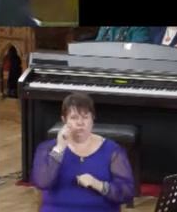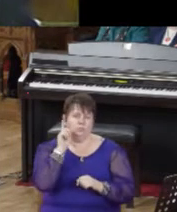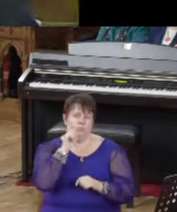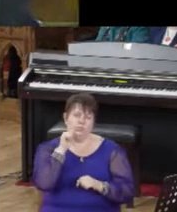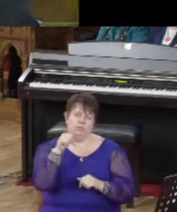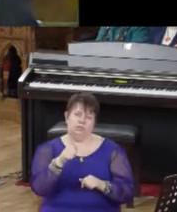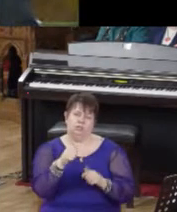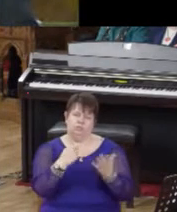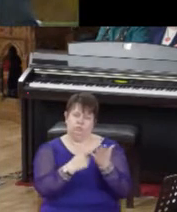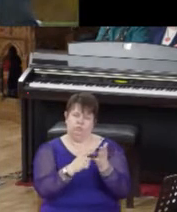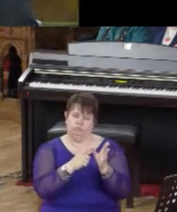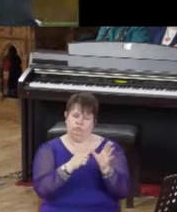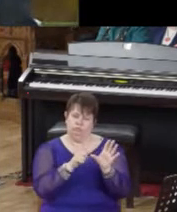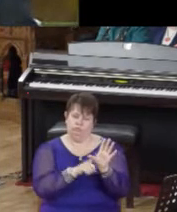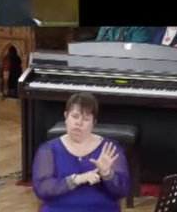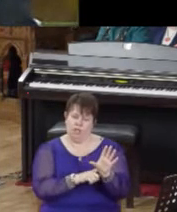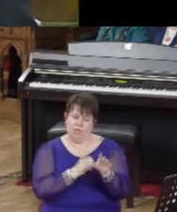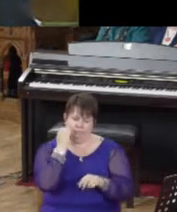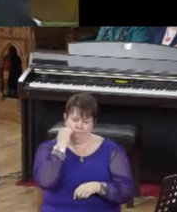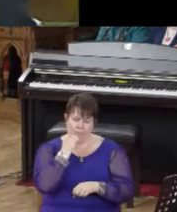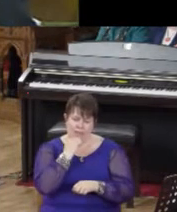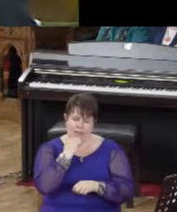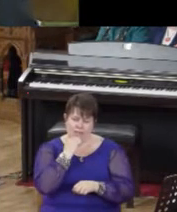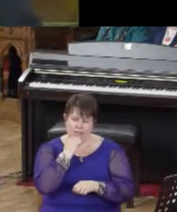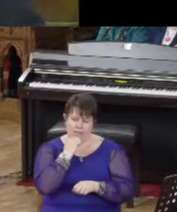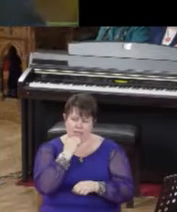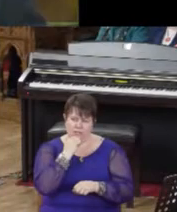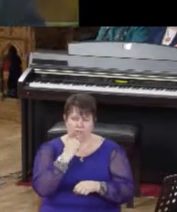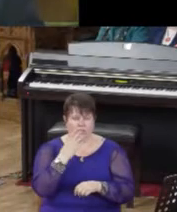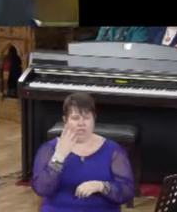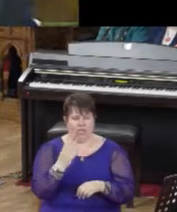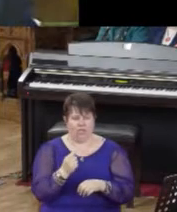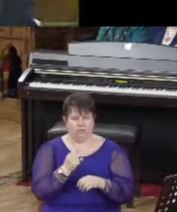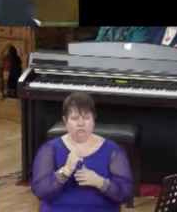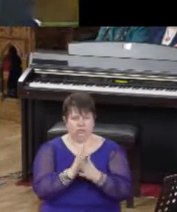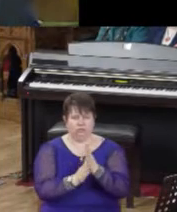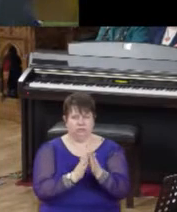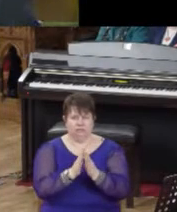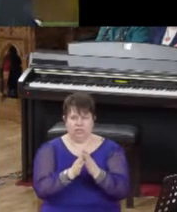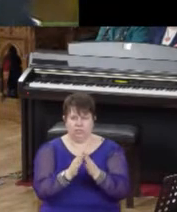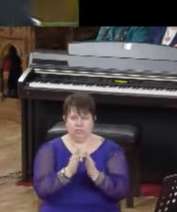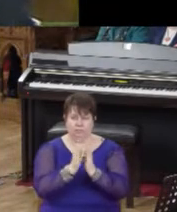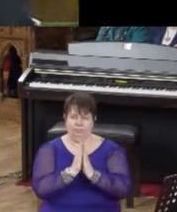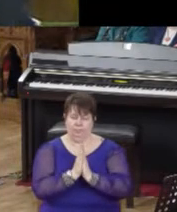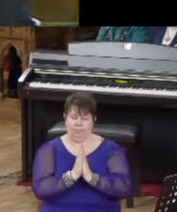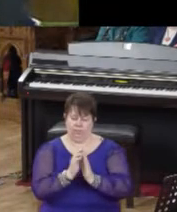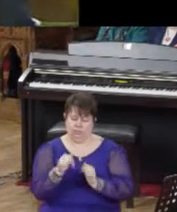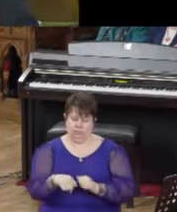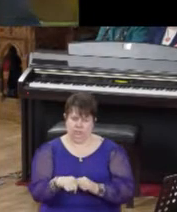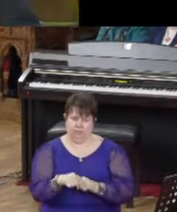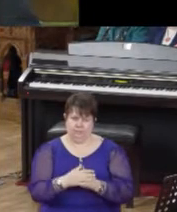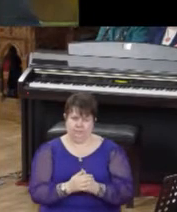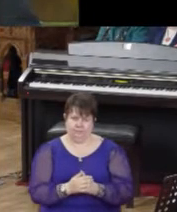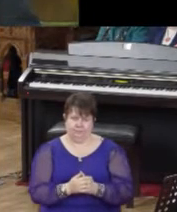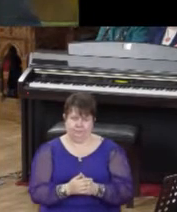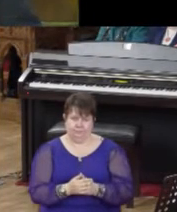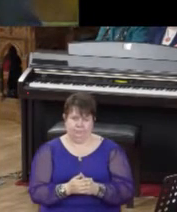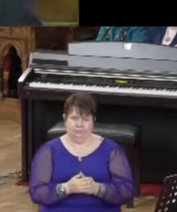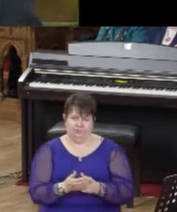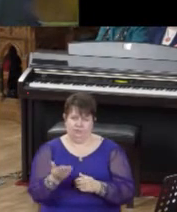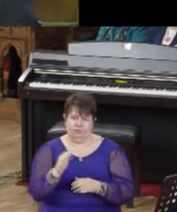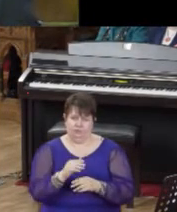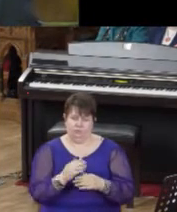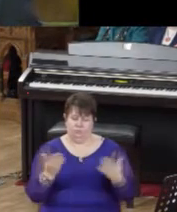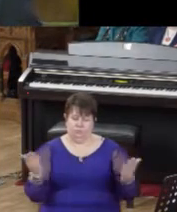has used British Sign Language to interpret the prayers in our service. But from